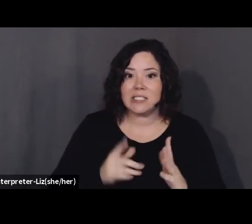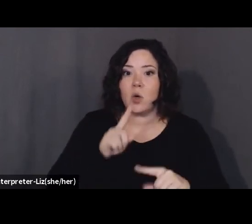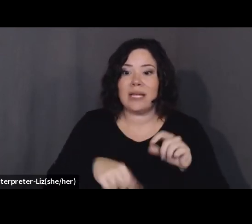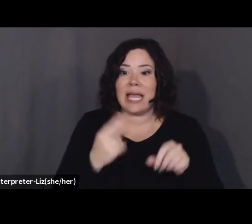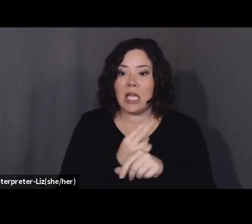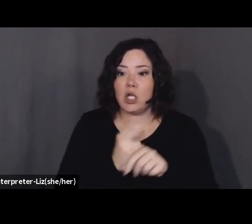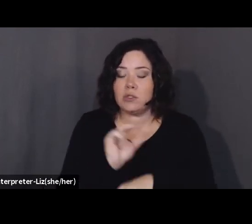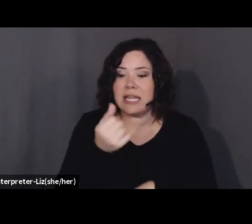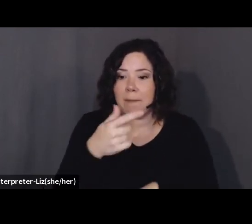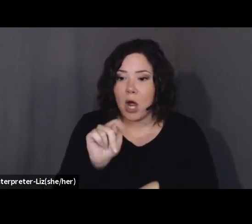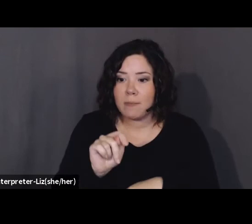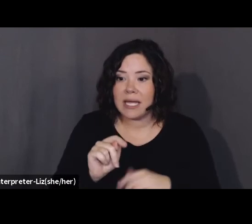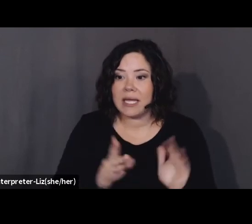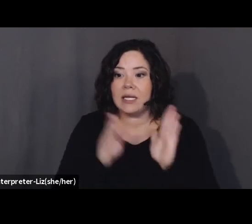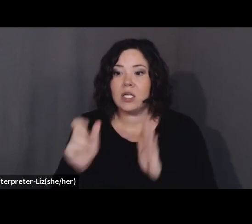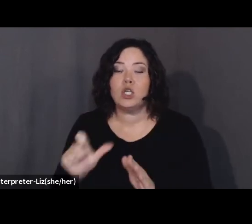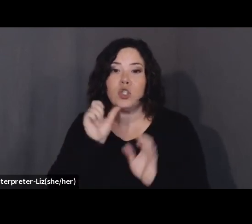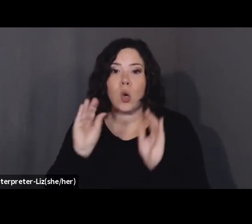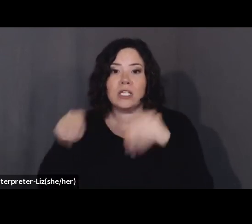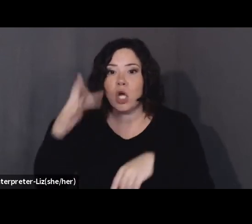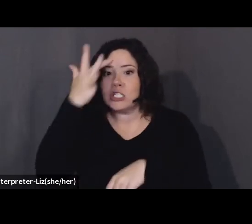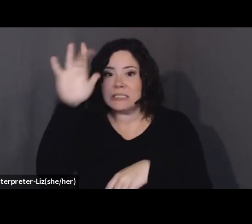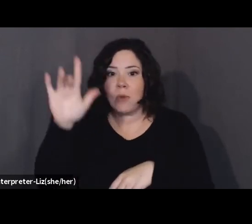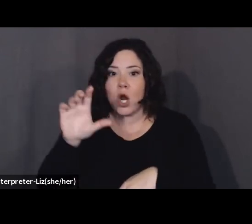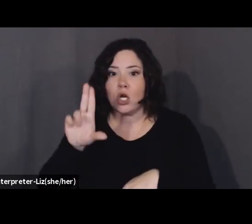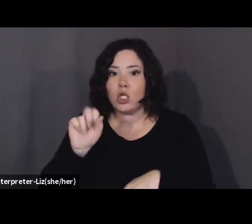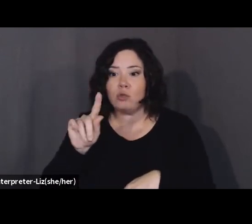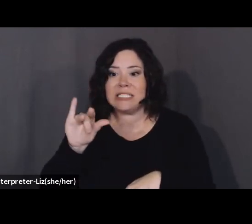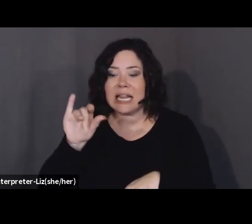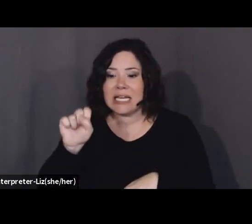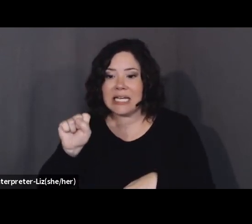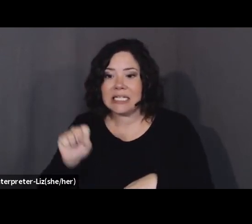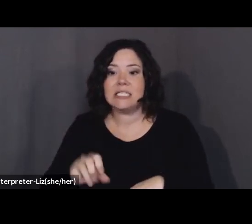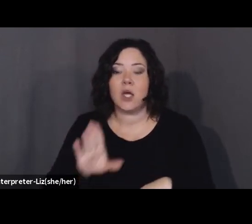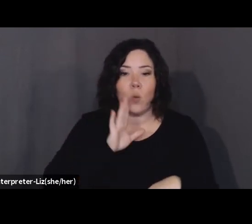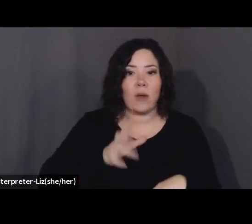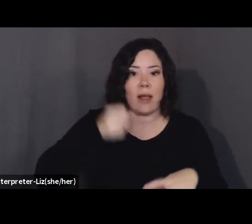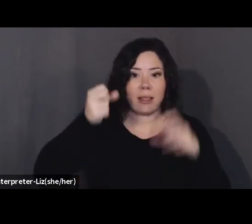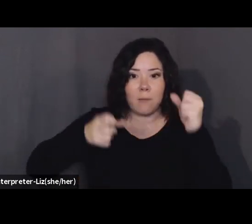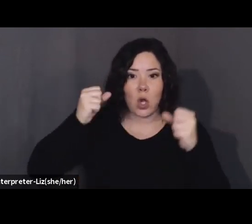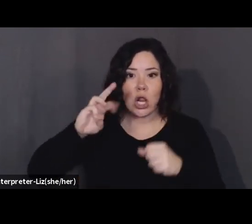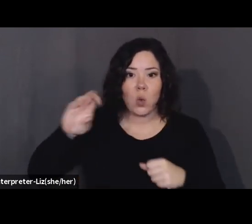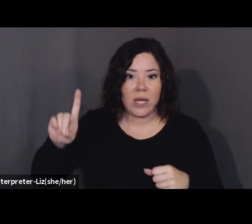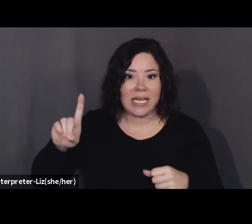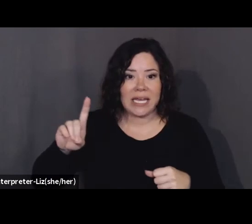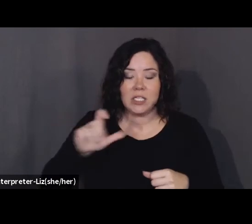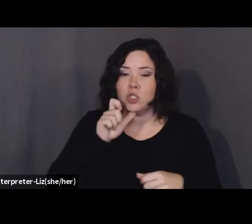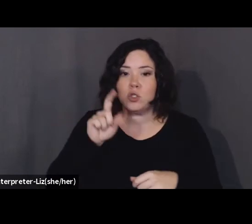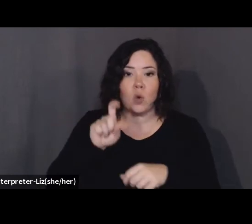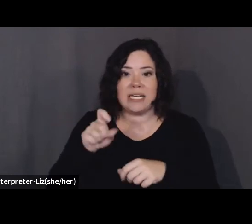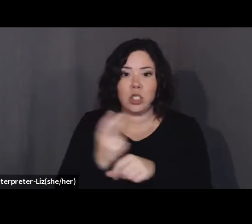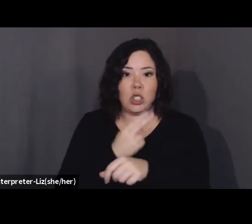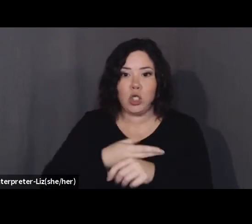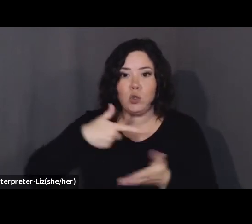apartment. Don't install smart utilities. We will pull weeds, so do not need to use a herbicide. We